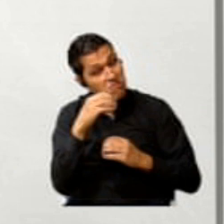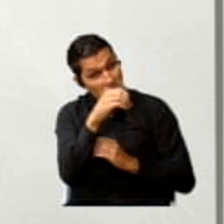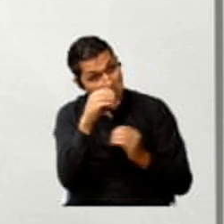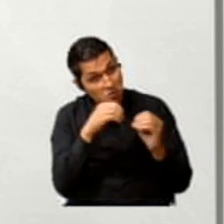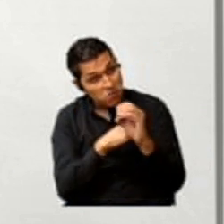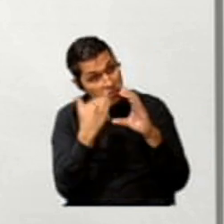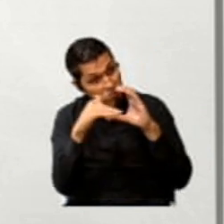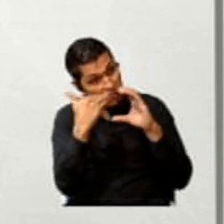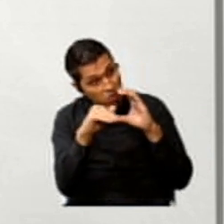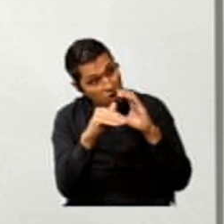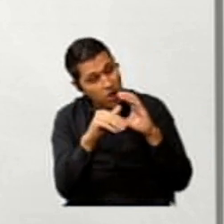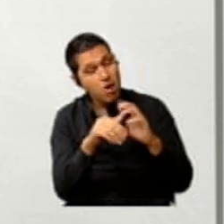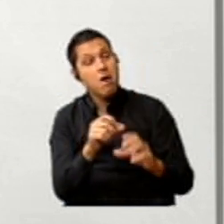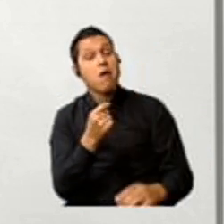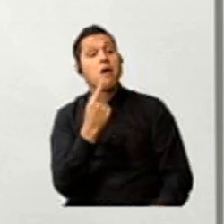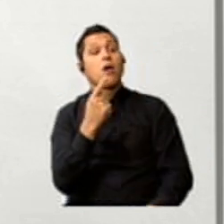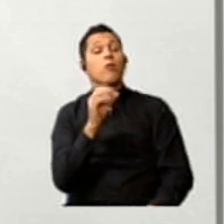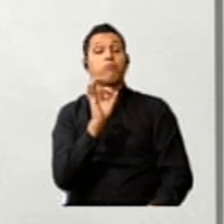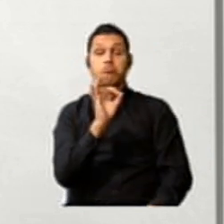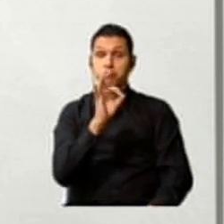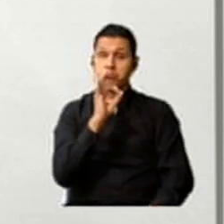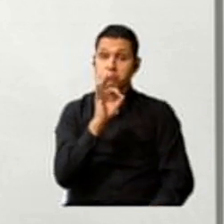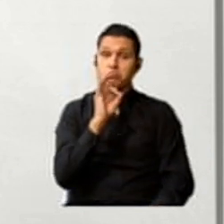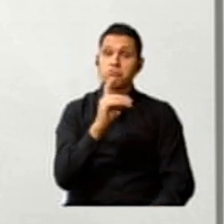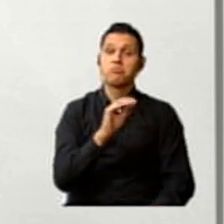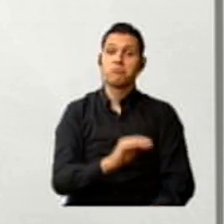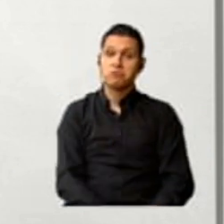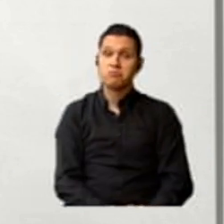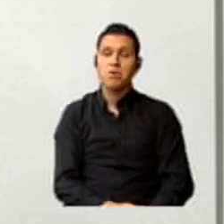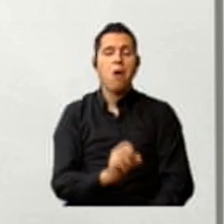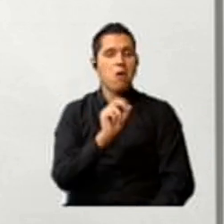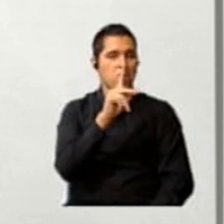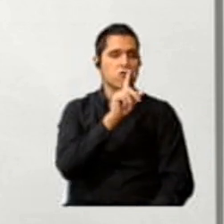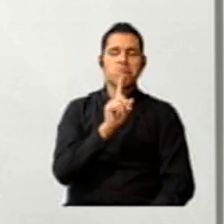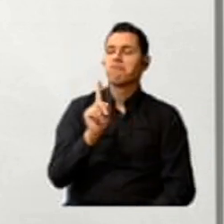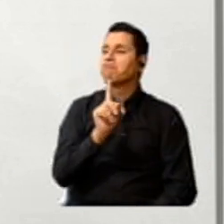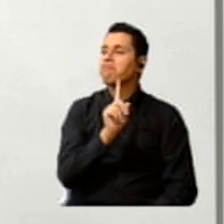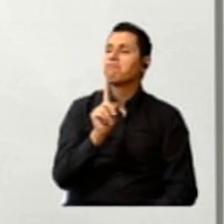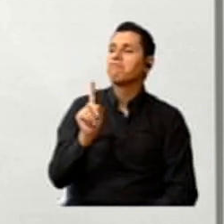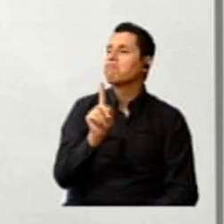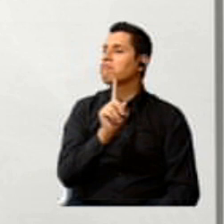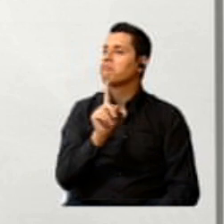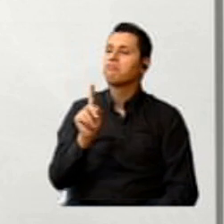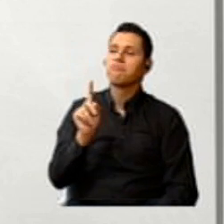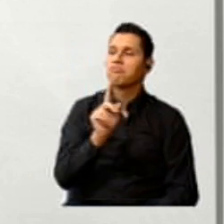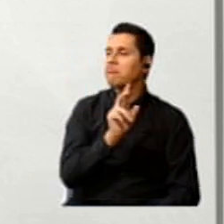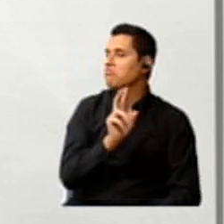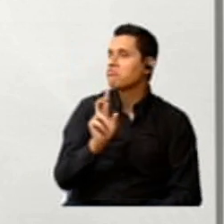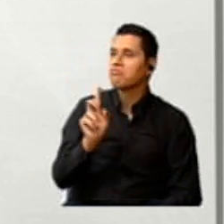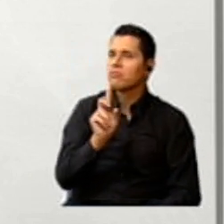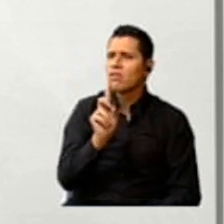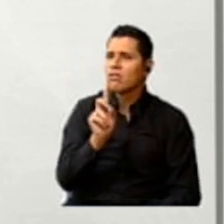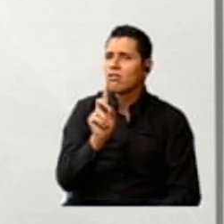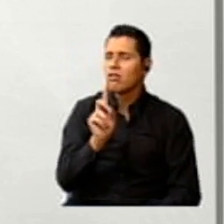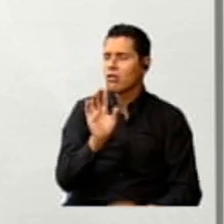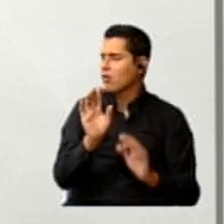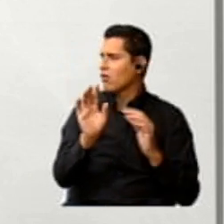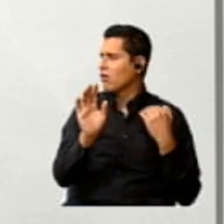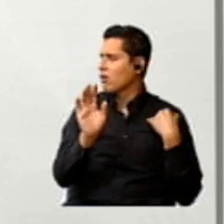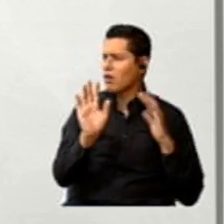the post office. Let's continue, Waldo. Oh, no, no,